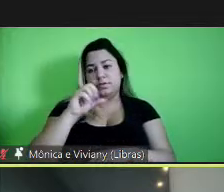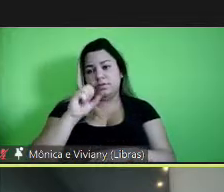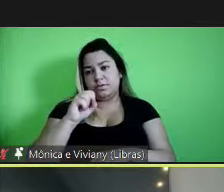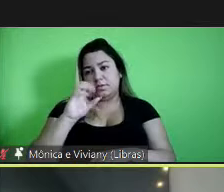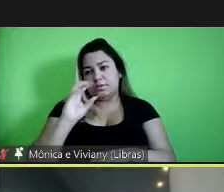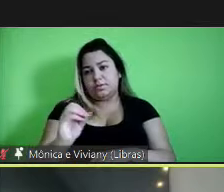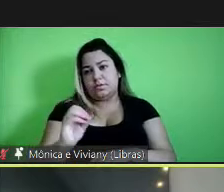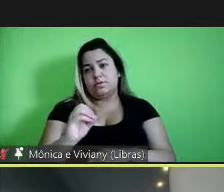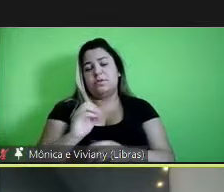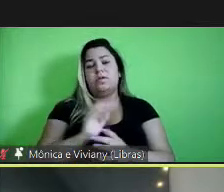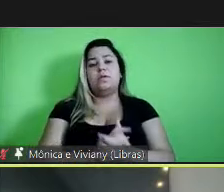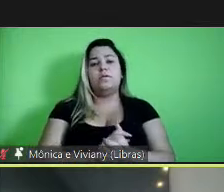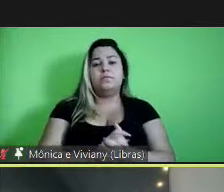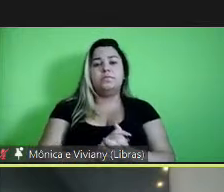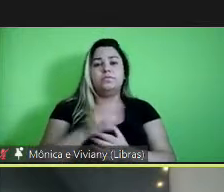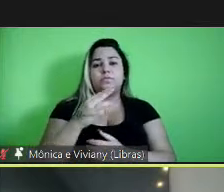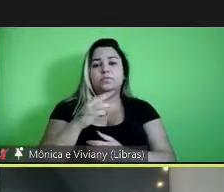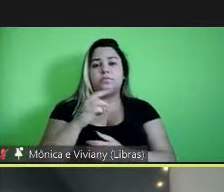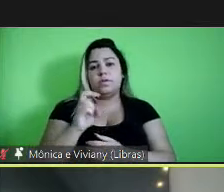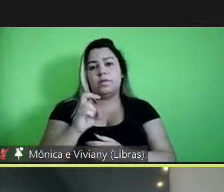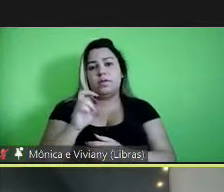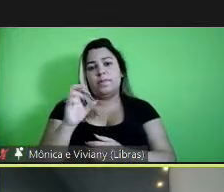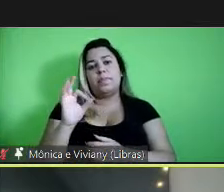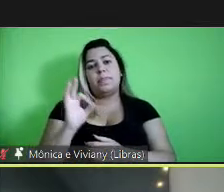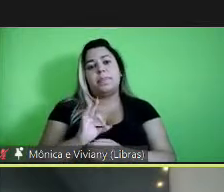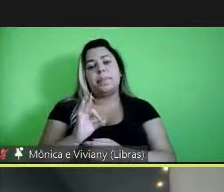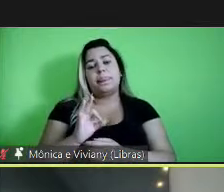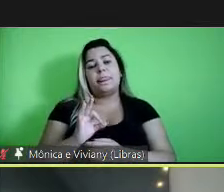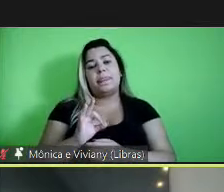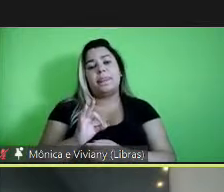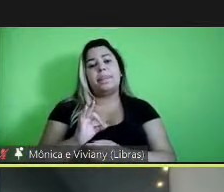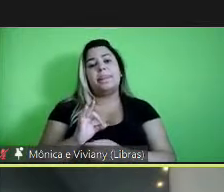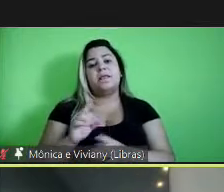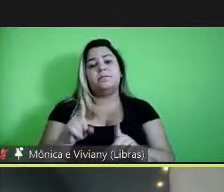hypertension, and obesity as well, with